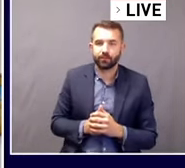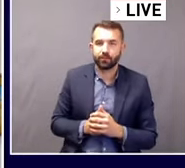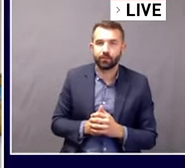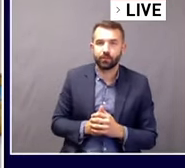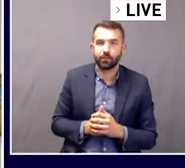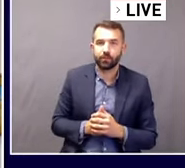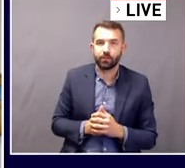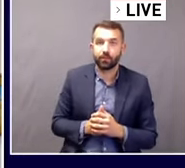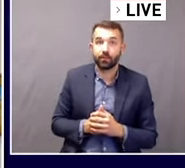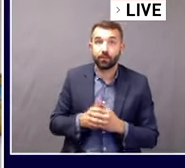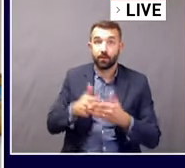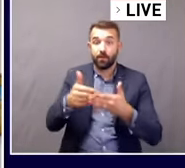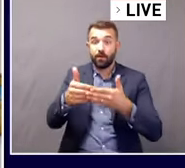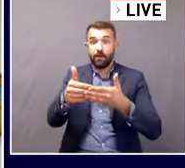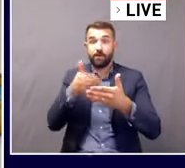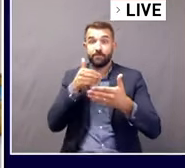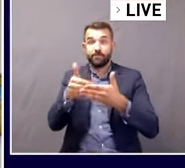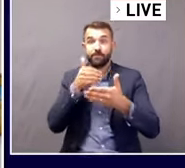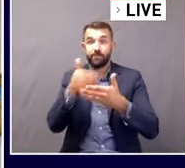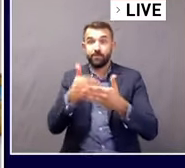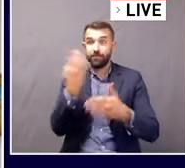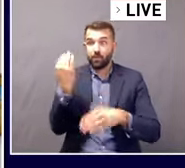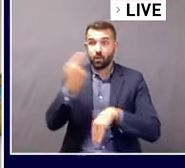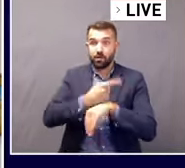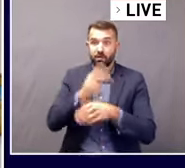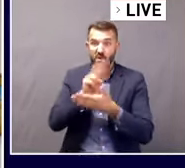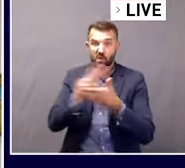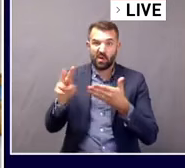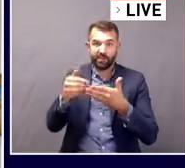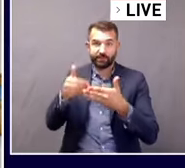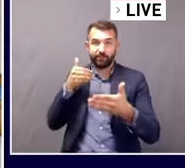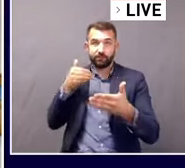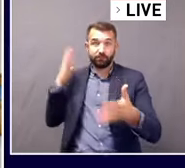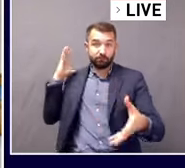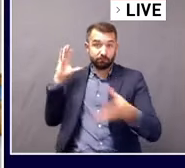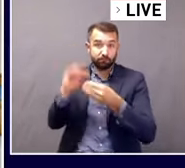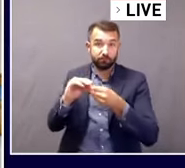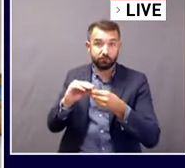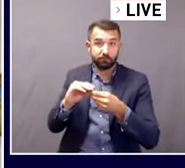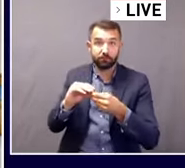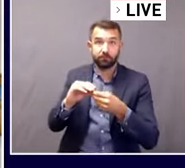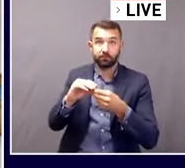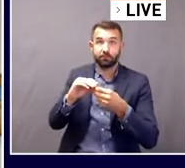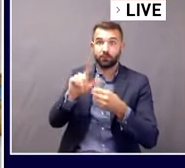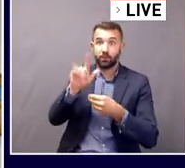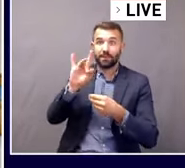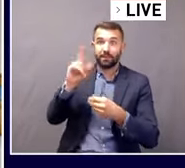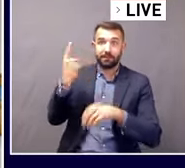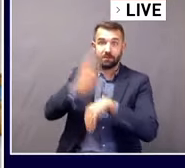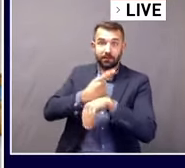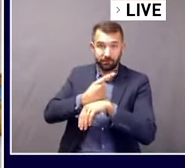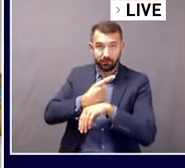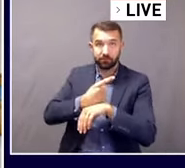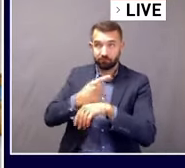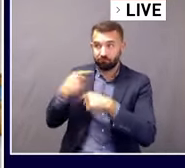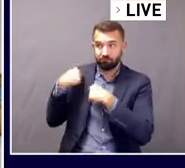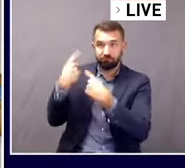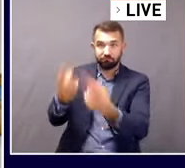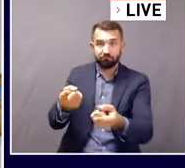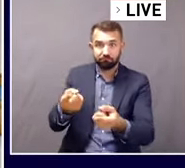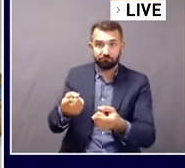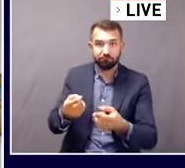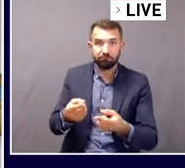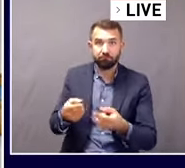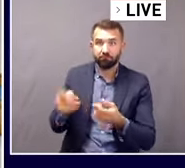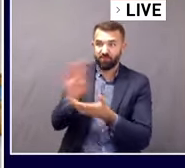days and also over the last 28 days as well. Just kind of in keeping with Brian's question, we're not looking to